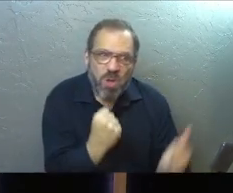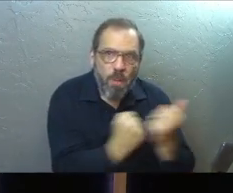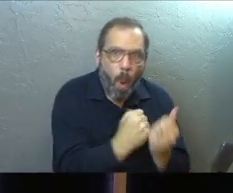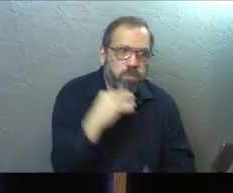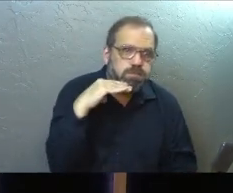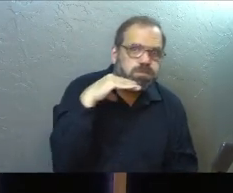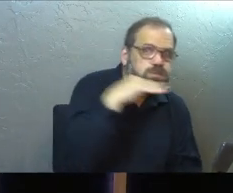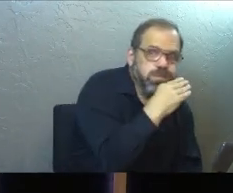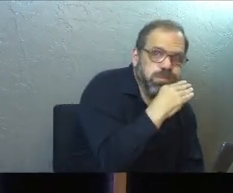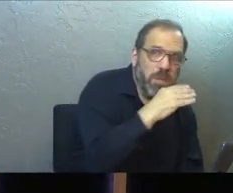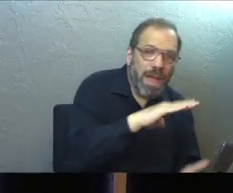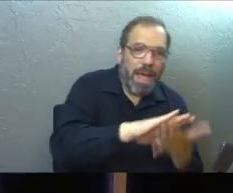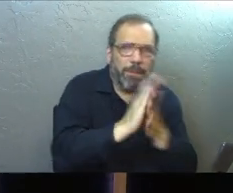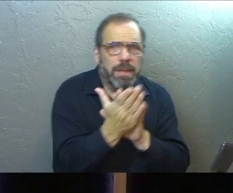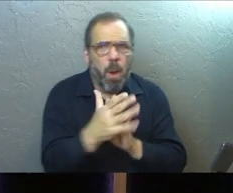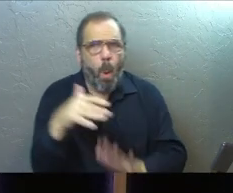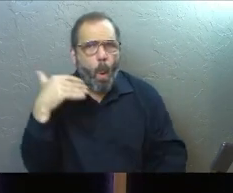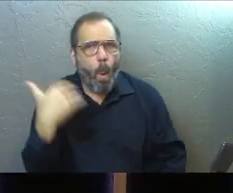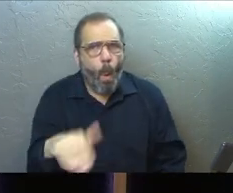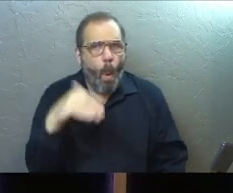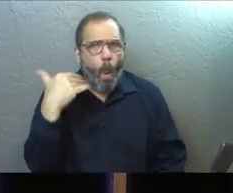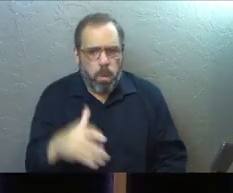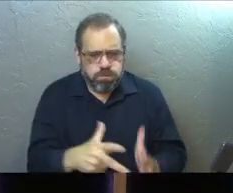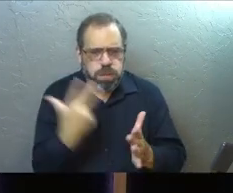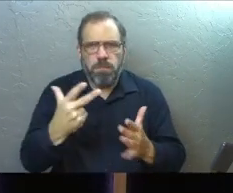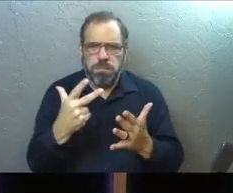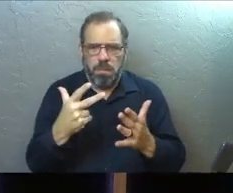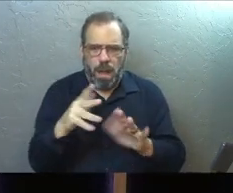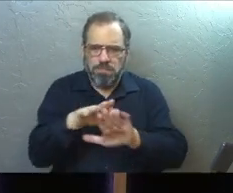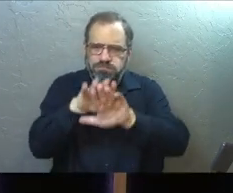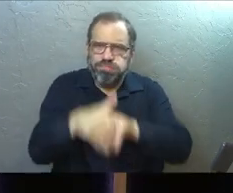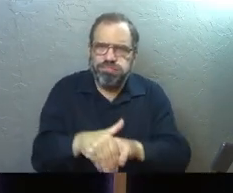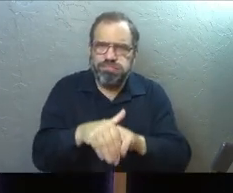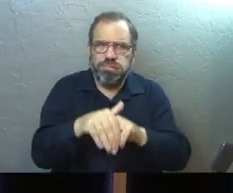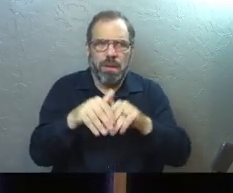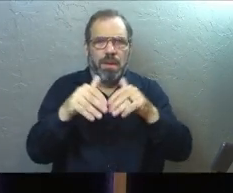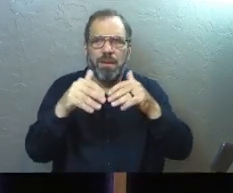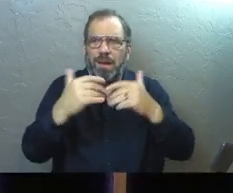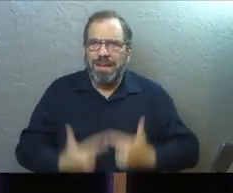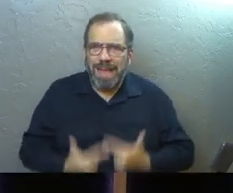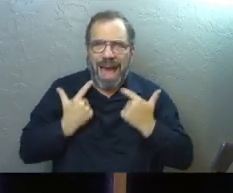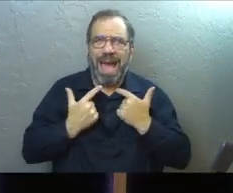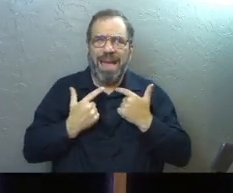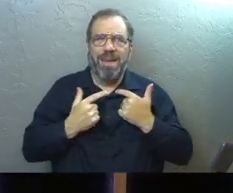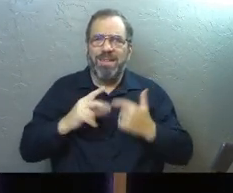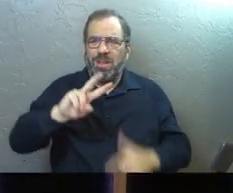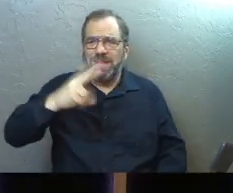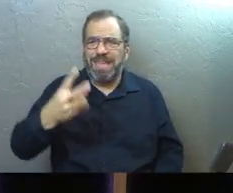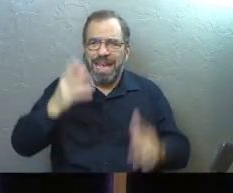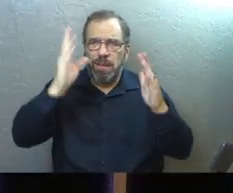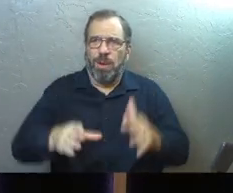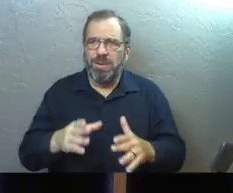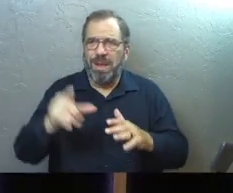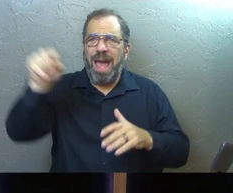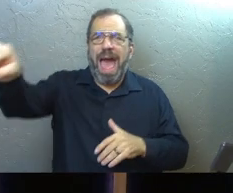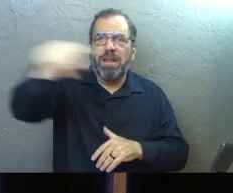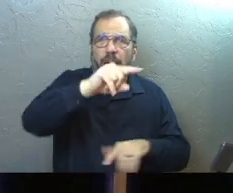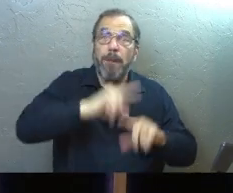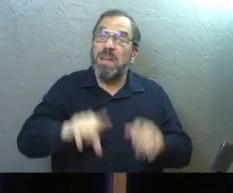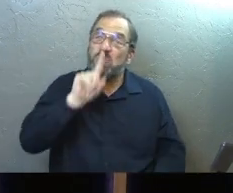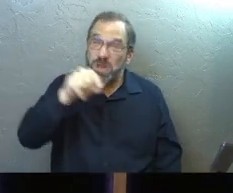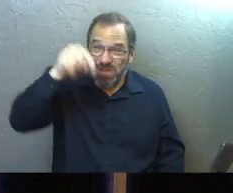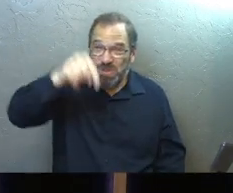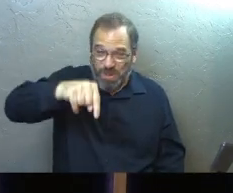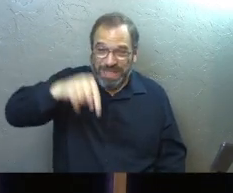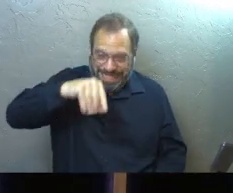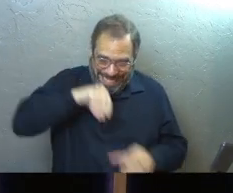the big lies, it becomes a whole other double life, a whole other second you that's out there in front of these people. But the real